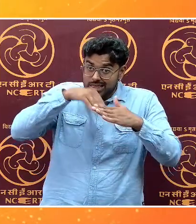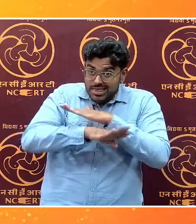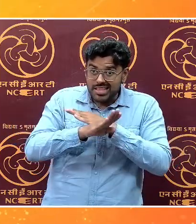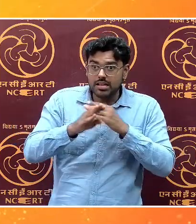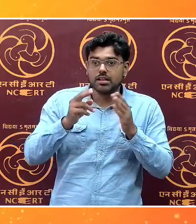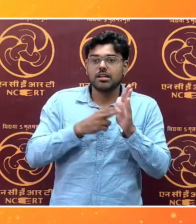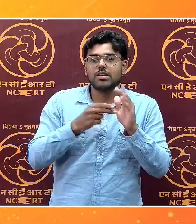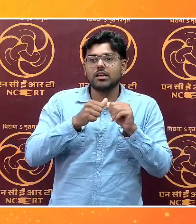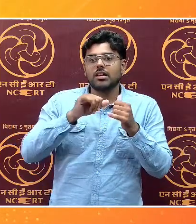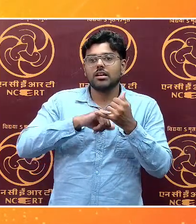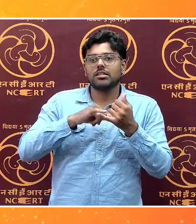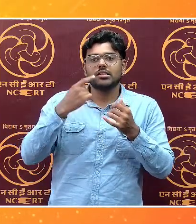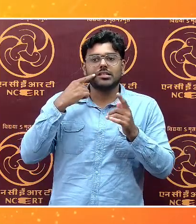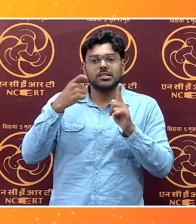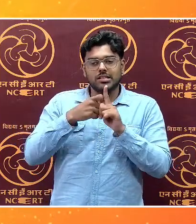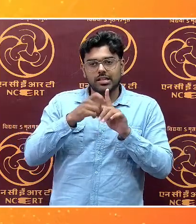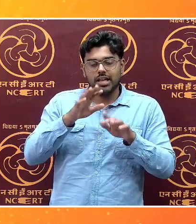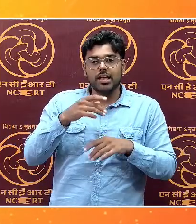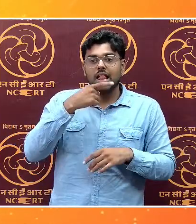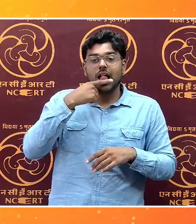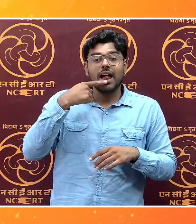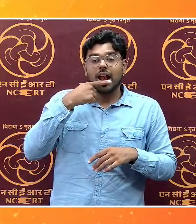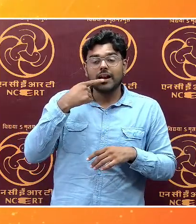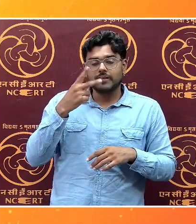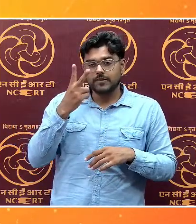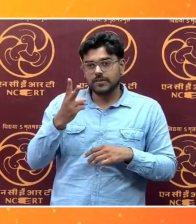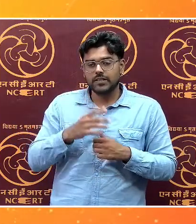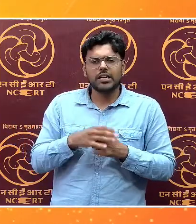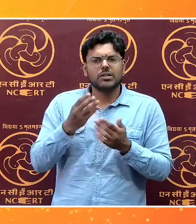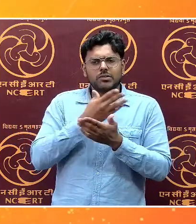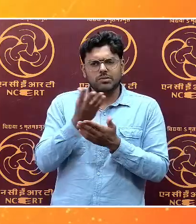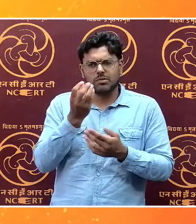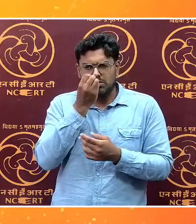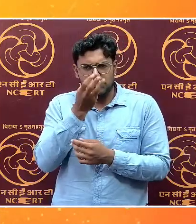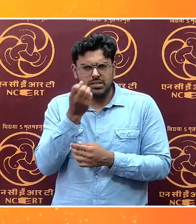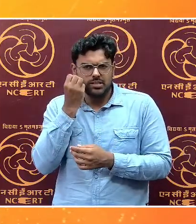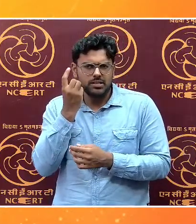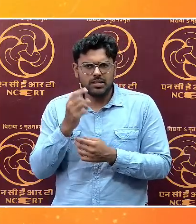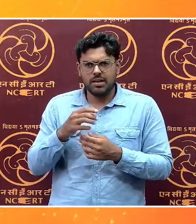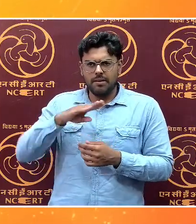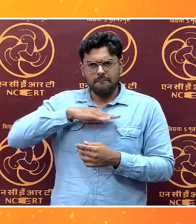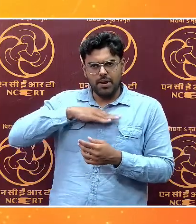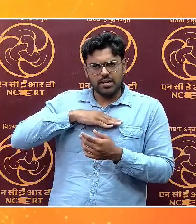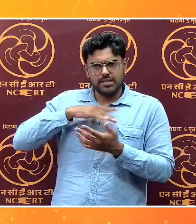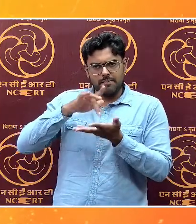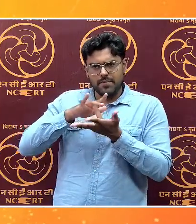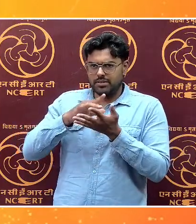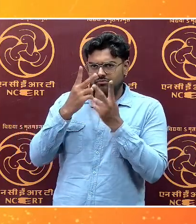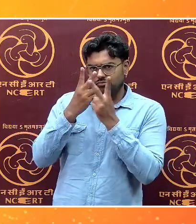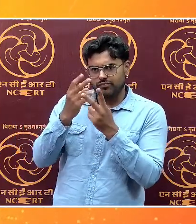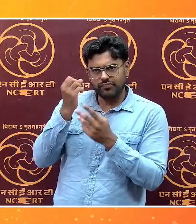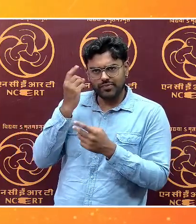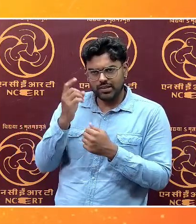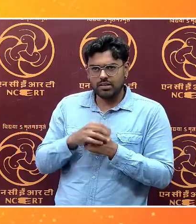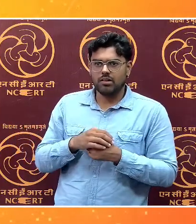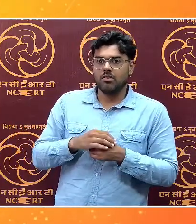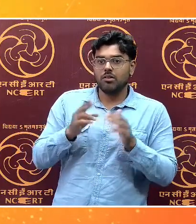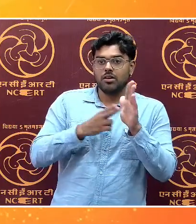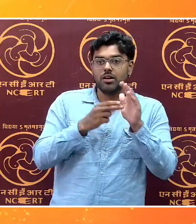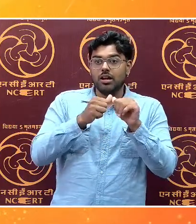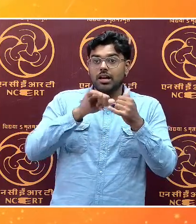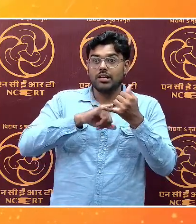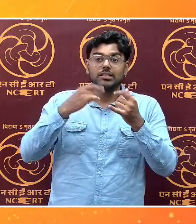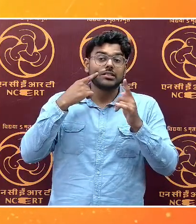shown by the red color. So you can easily understand where is Maharashtra in India and where is Nasik in